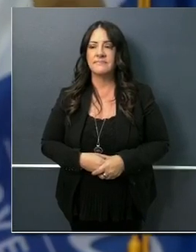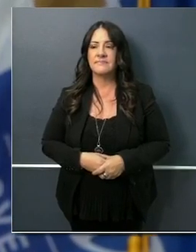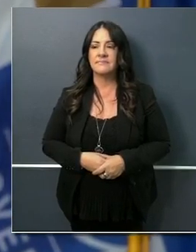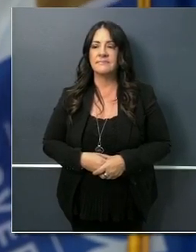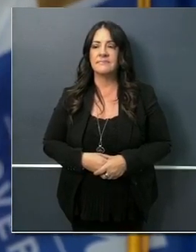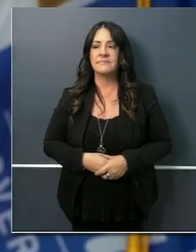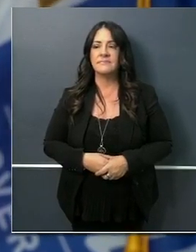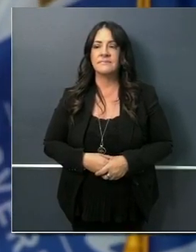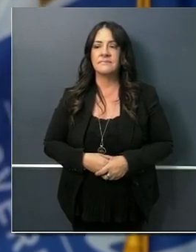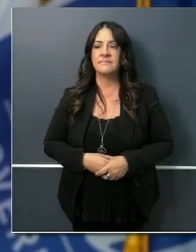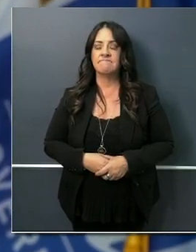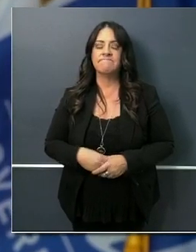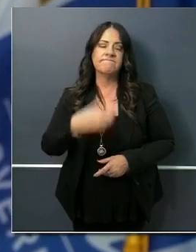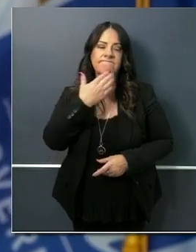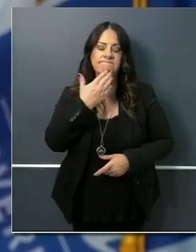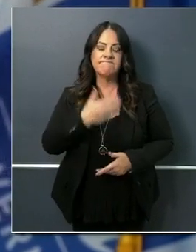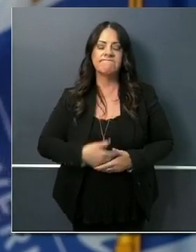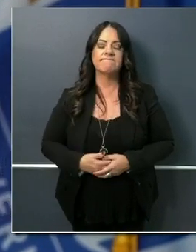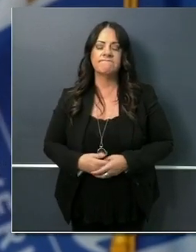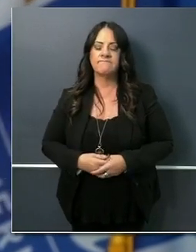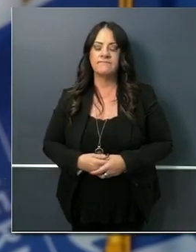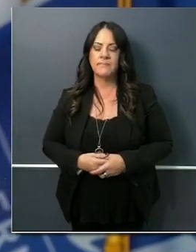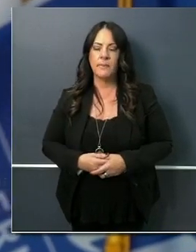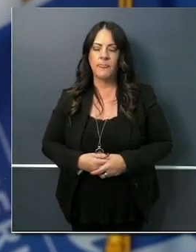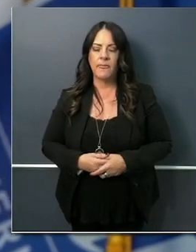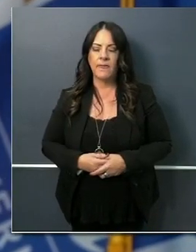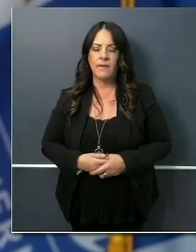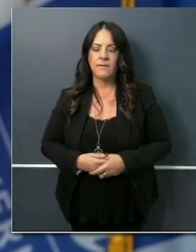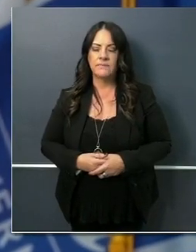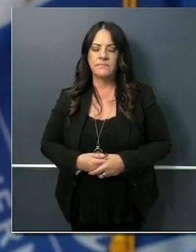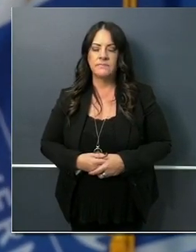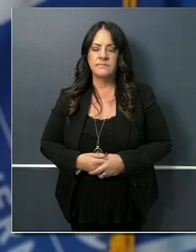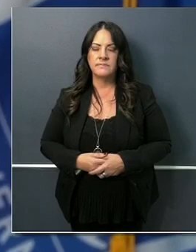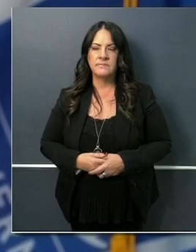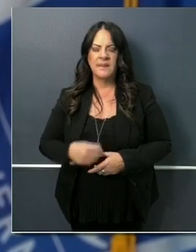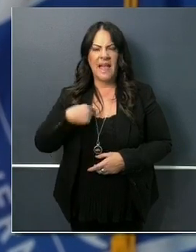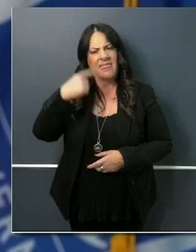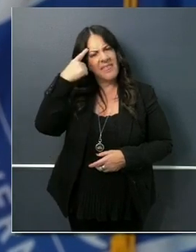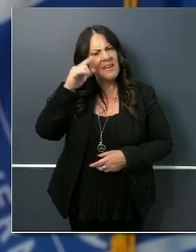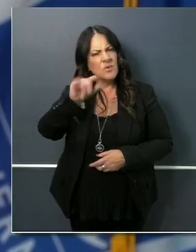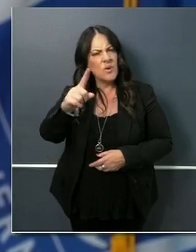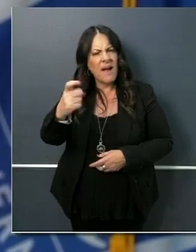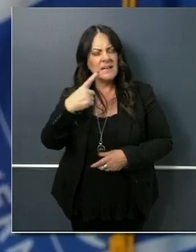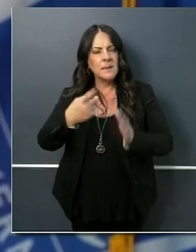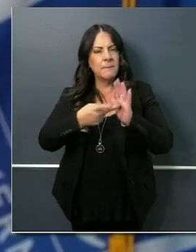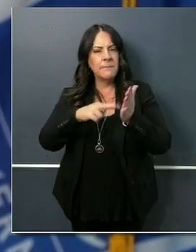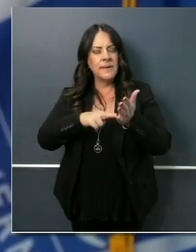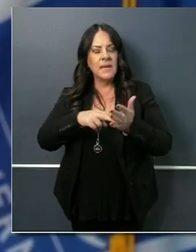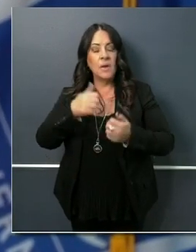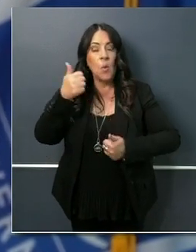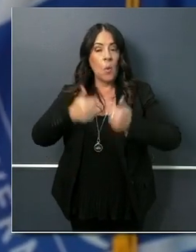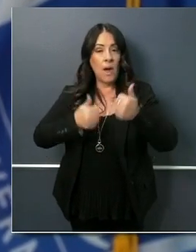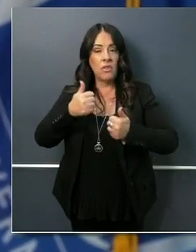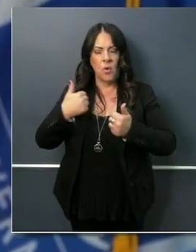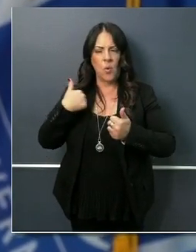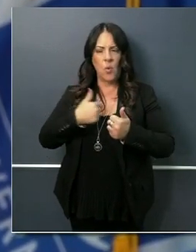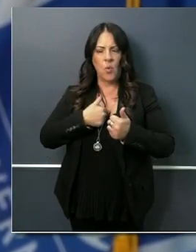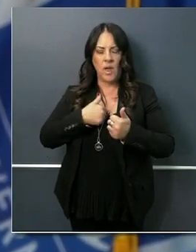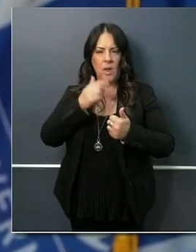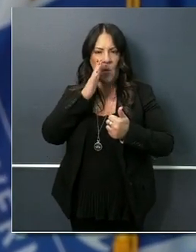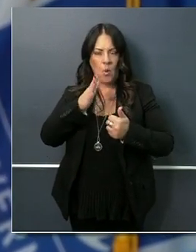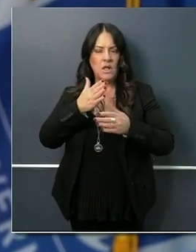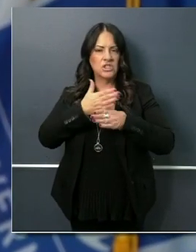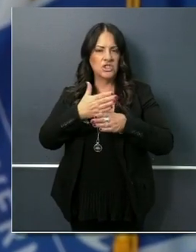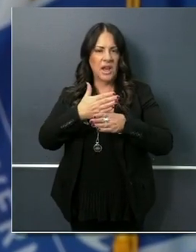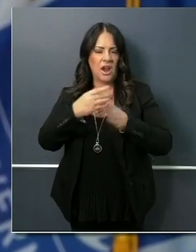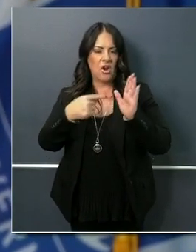Thanks, Governor. So I think the question that you had is whether or not we plan to release the